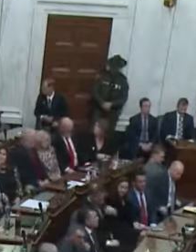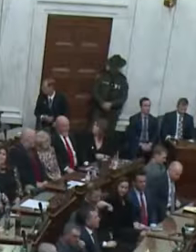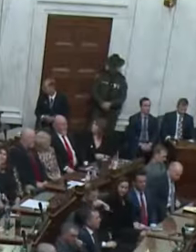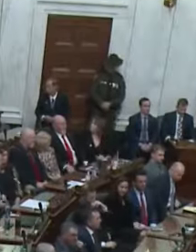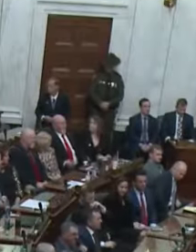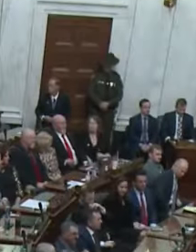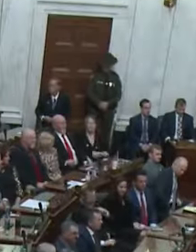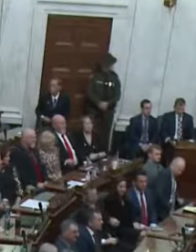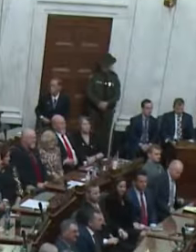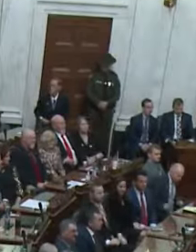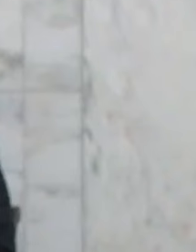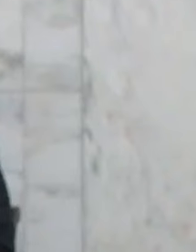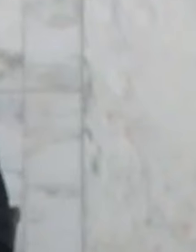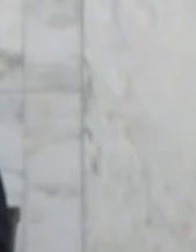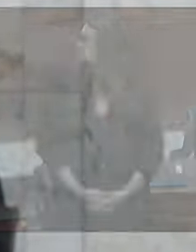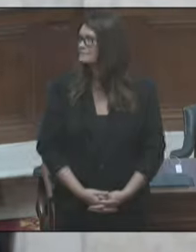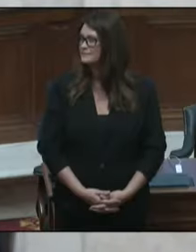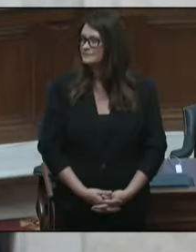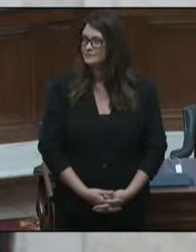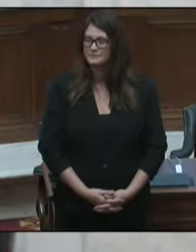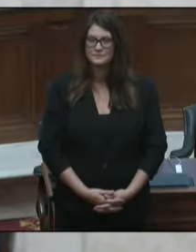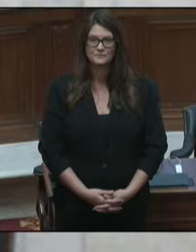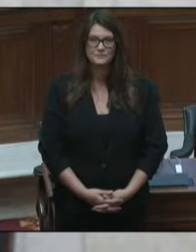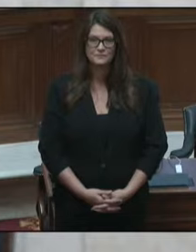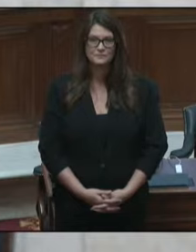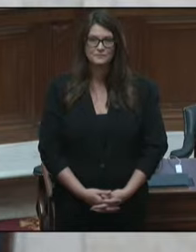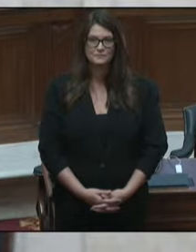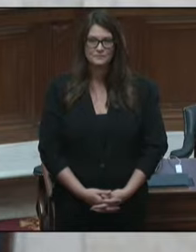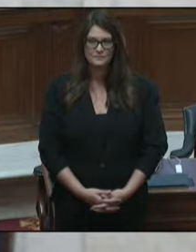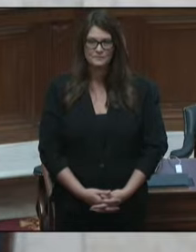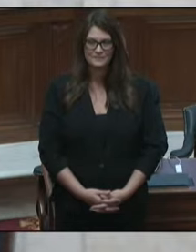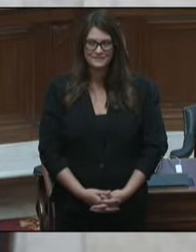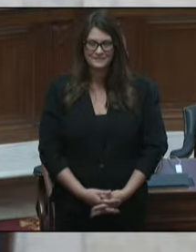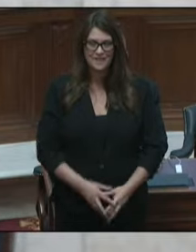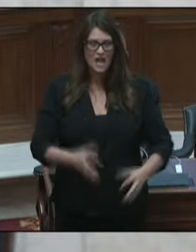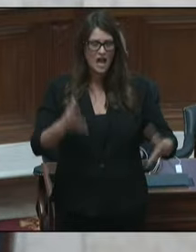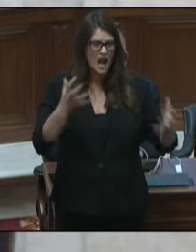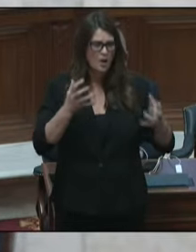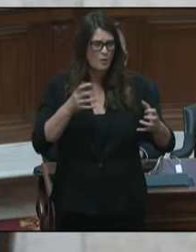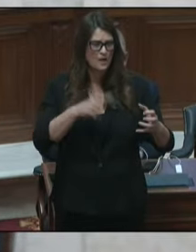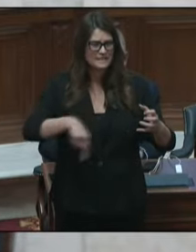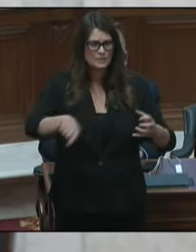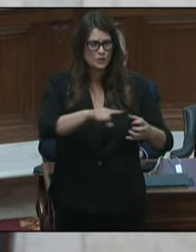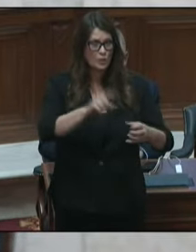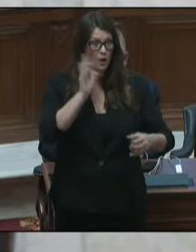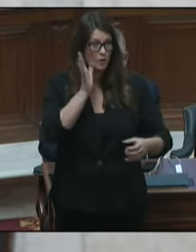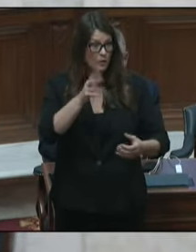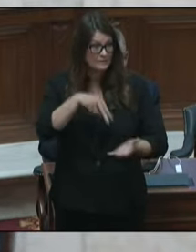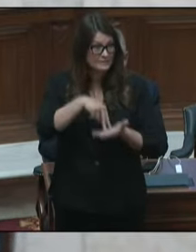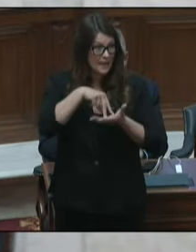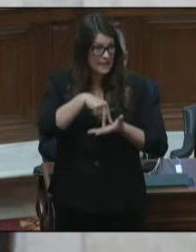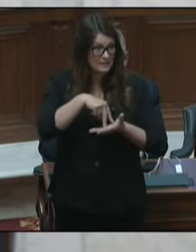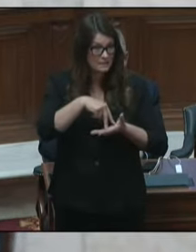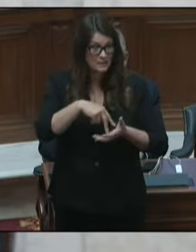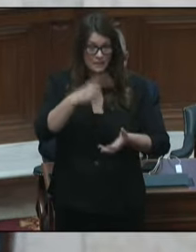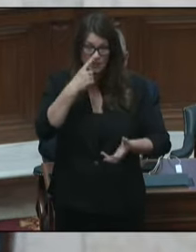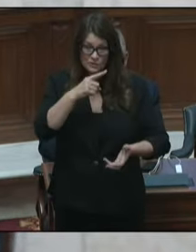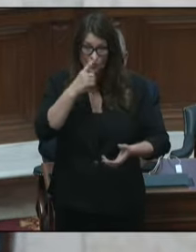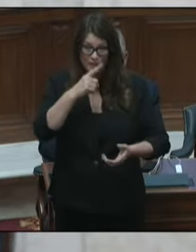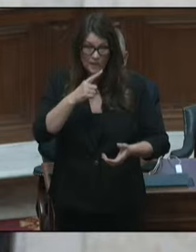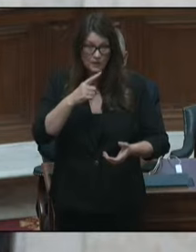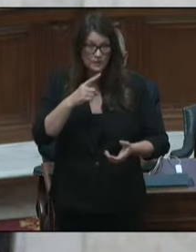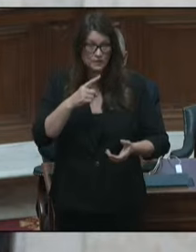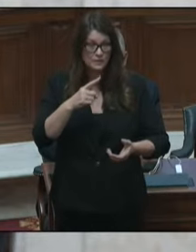Do this, just while you're standing and everything, I want to hear you at the top of the realms and everything from the